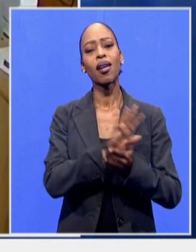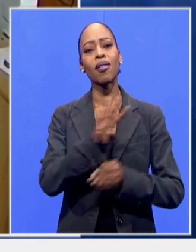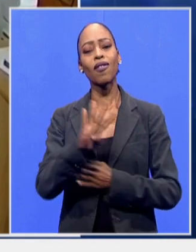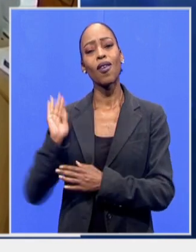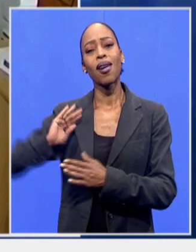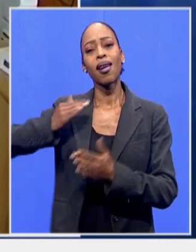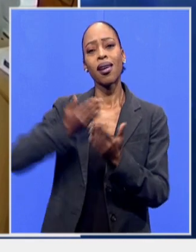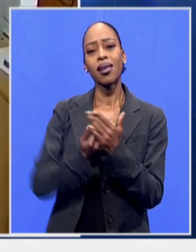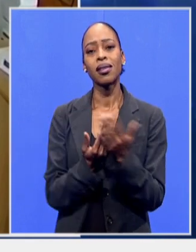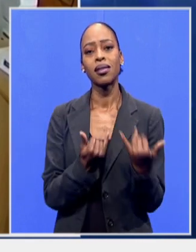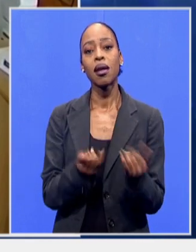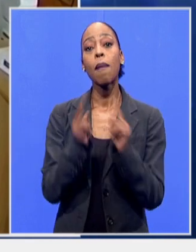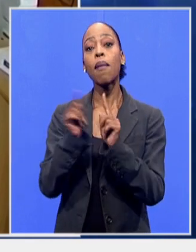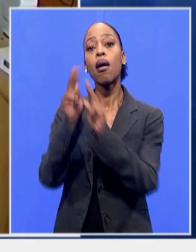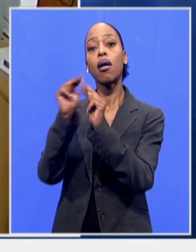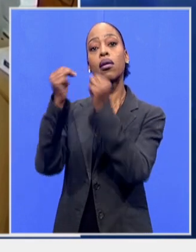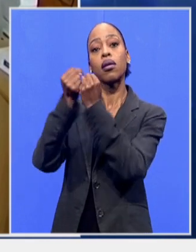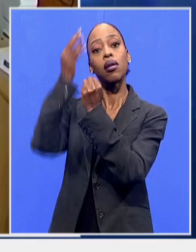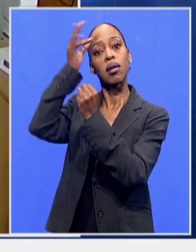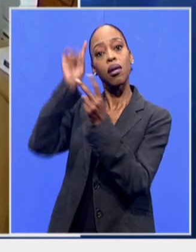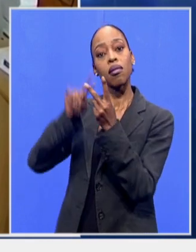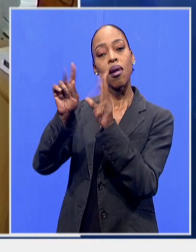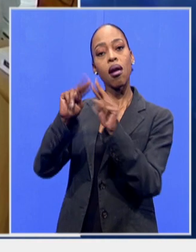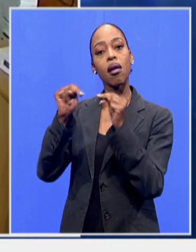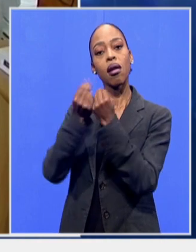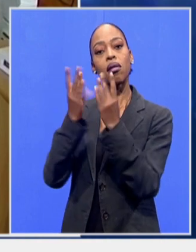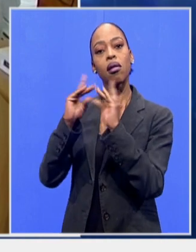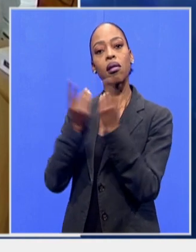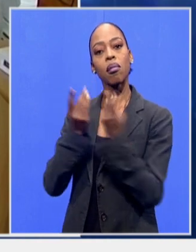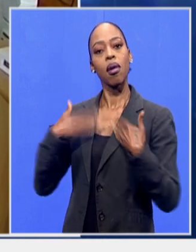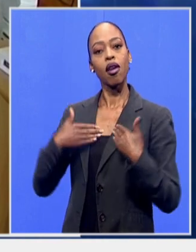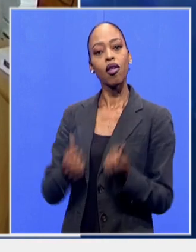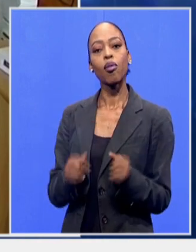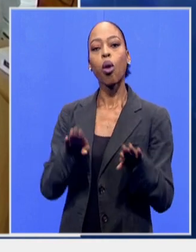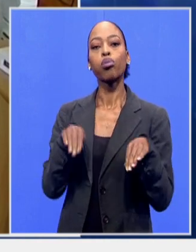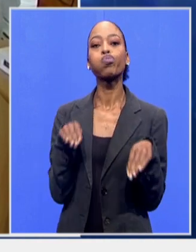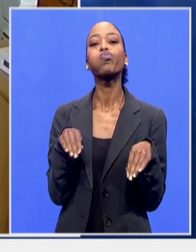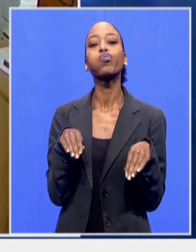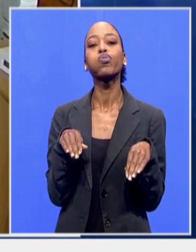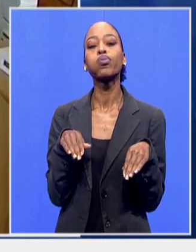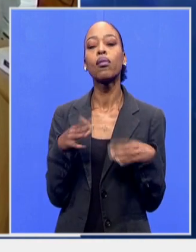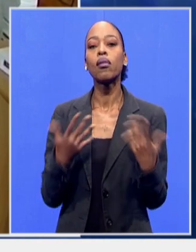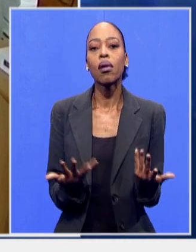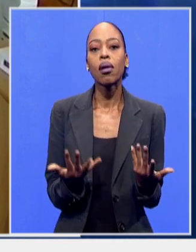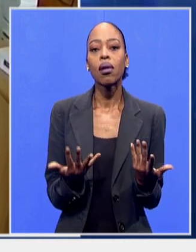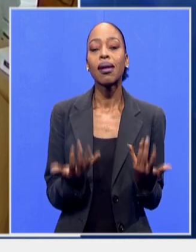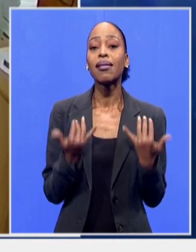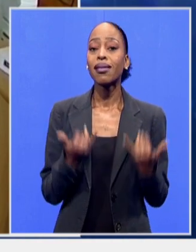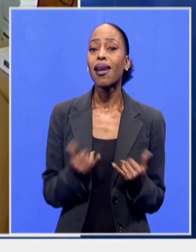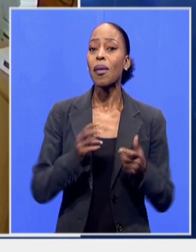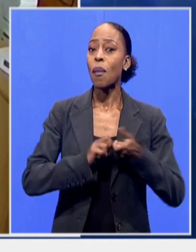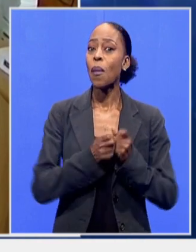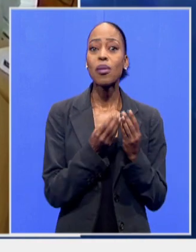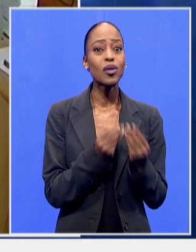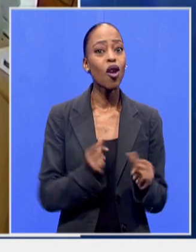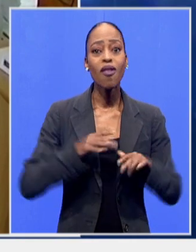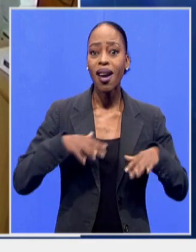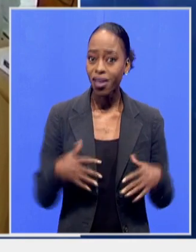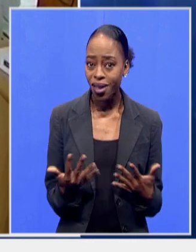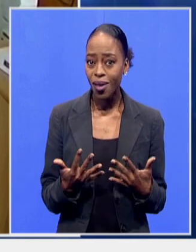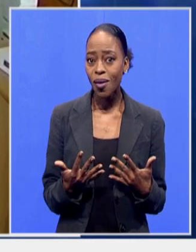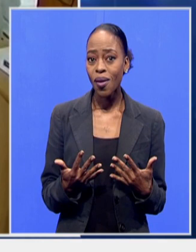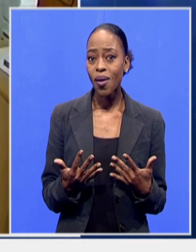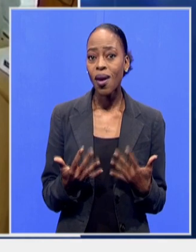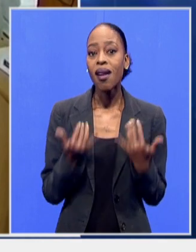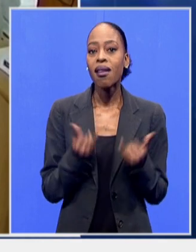now, national government and the National Department of Health has done absolutely nothing. So we leave that problem unresolved, and we leave it up